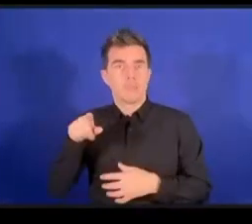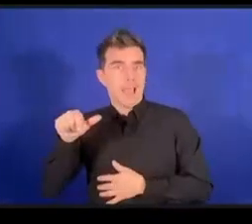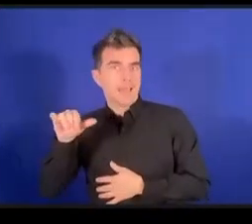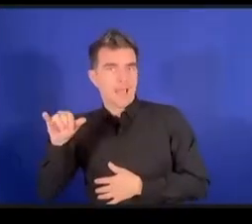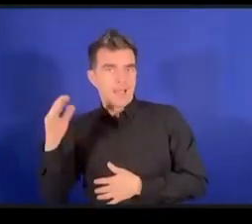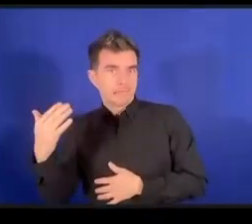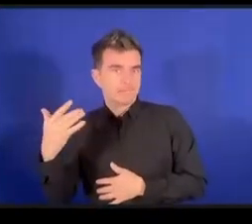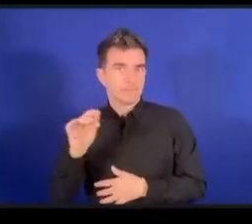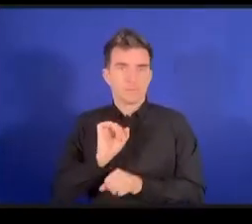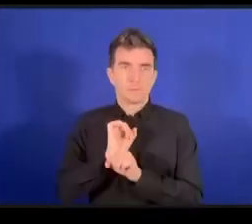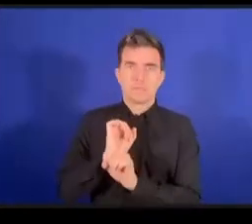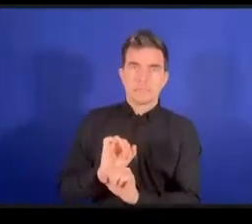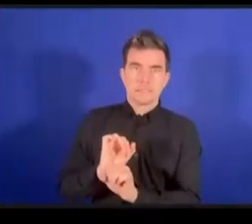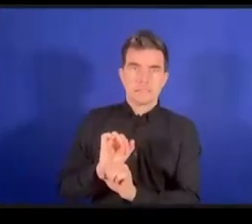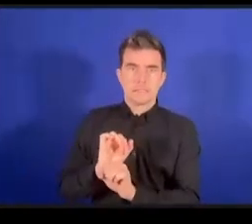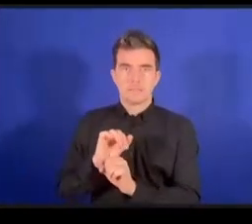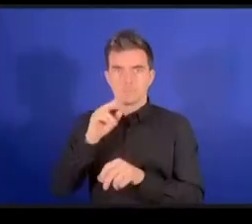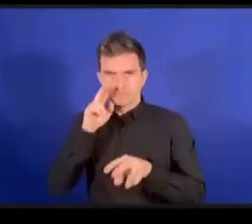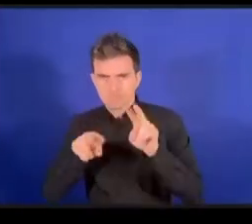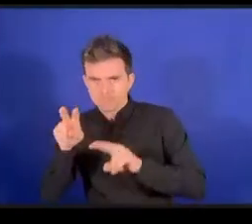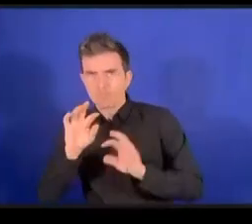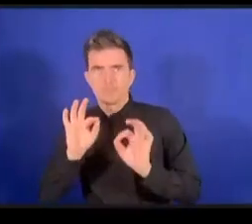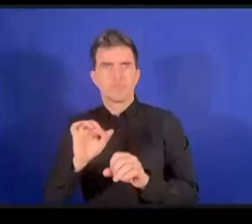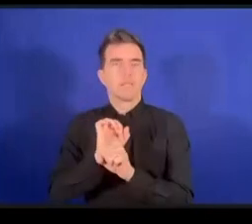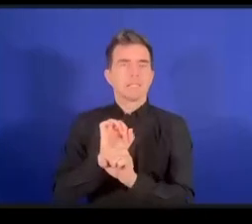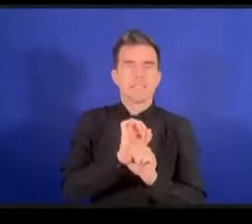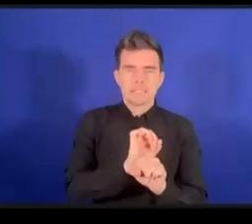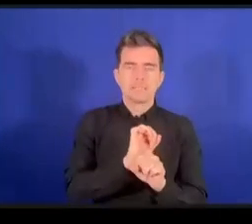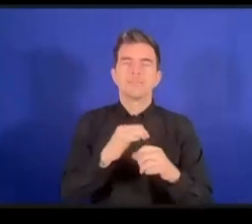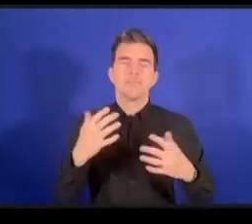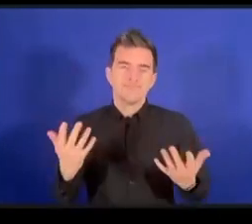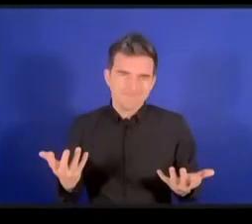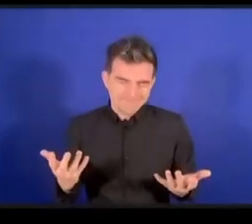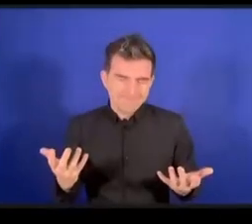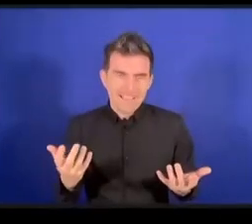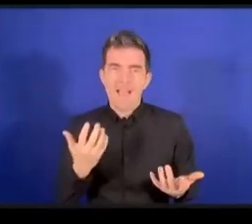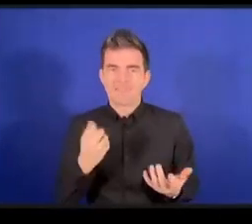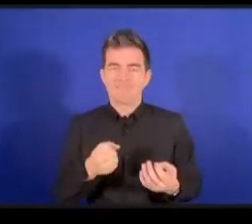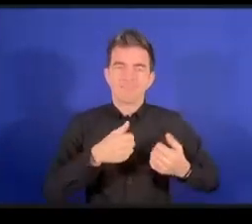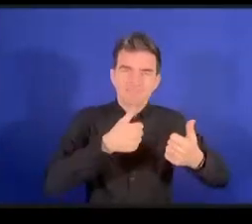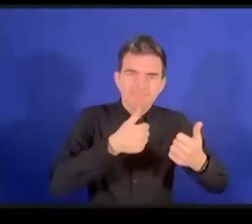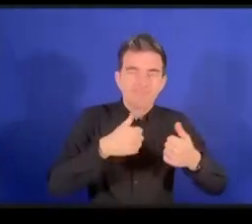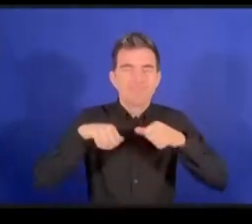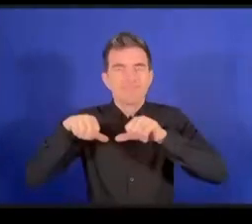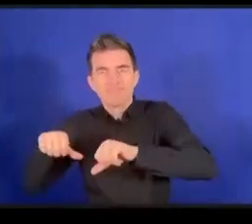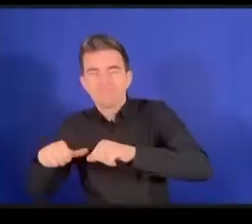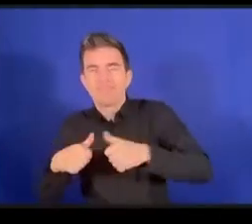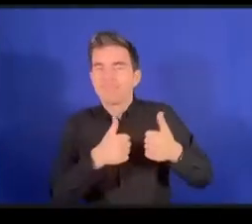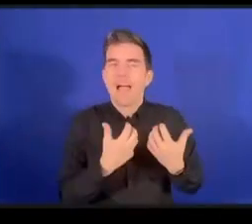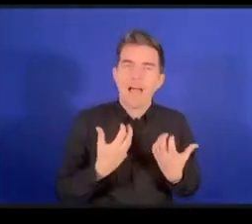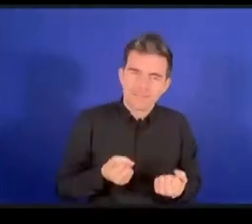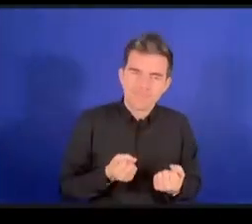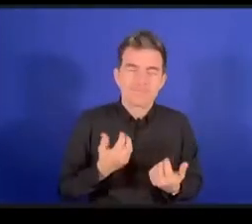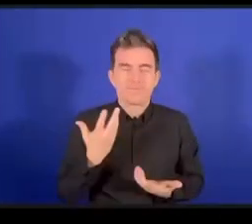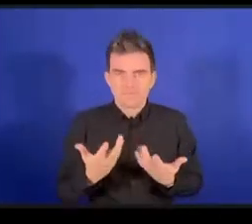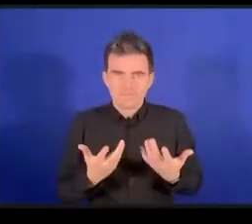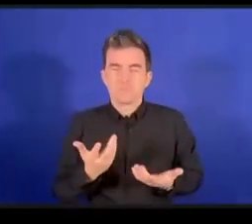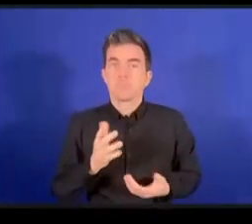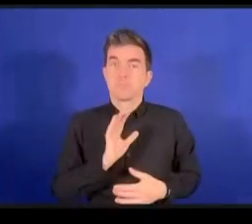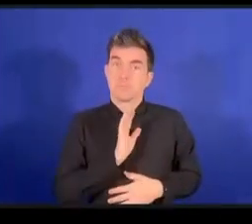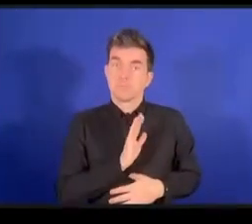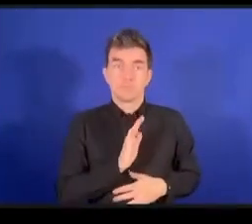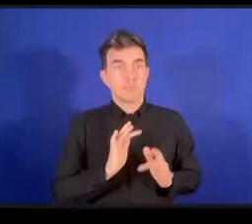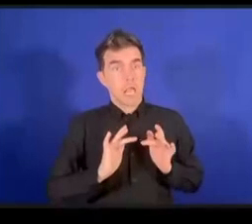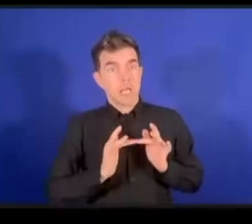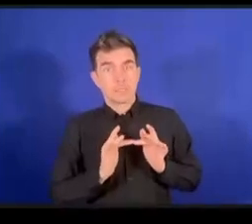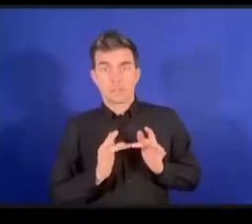on. What internet governance specifically can bring to this field is we should